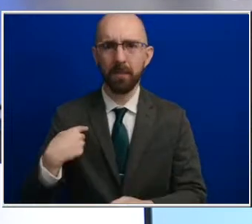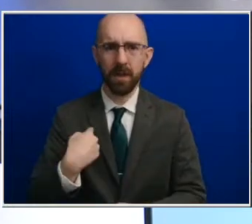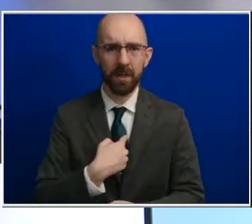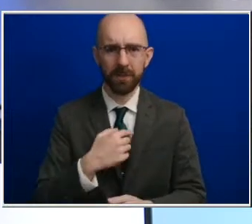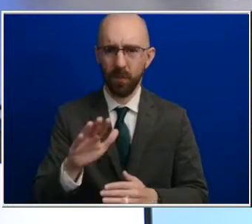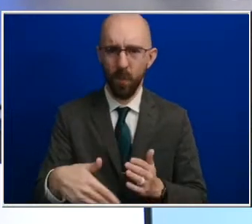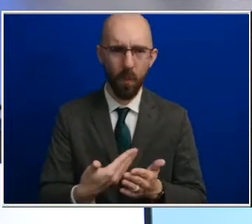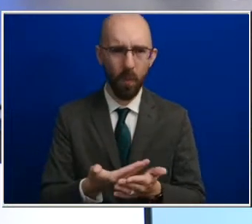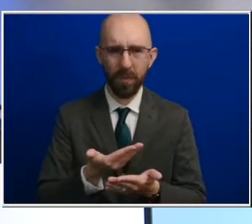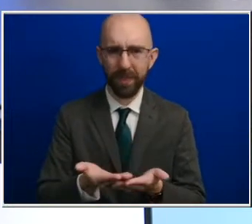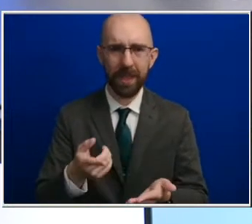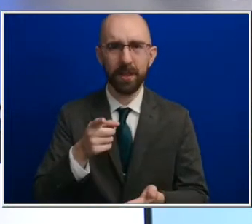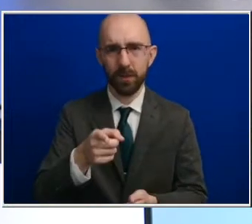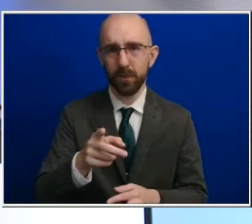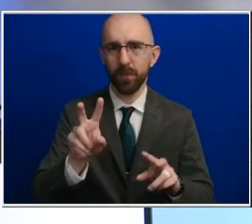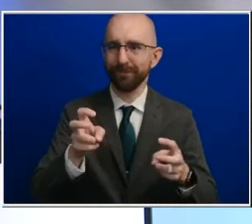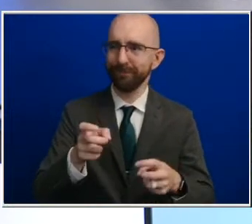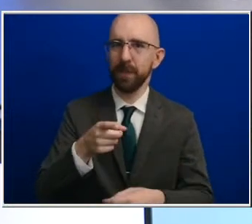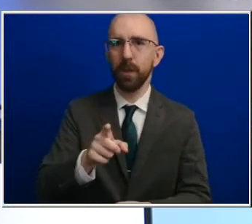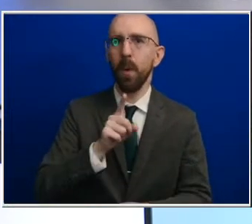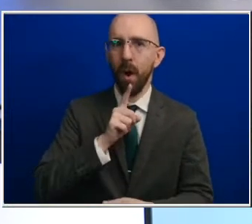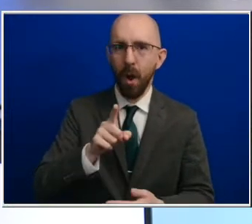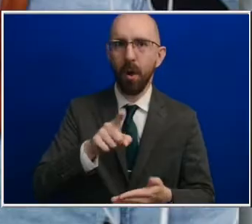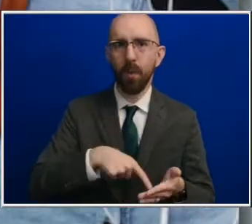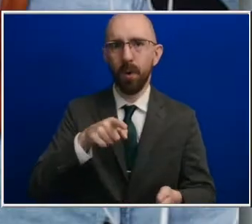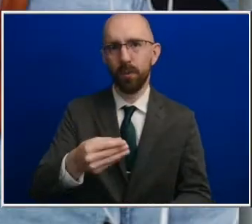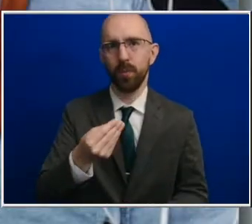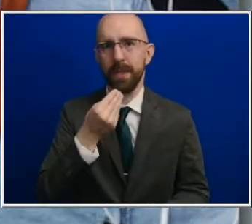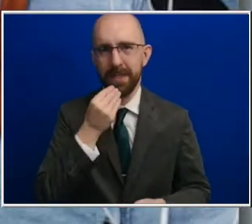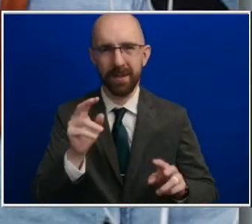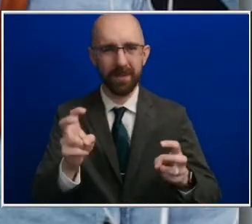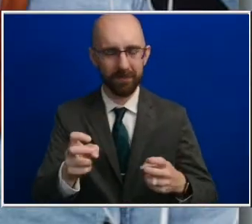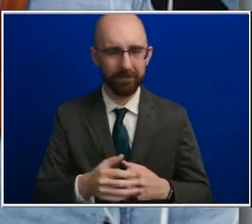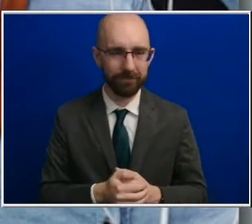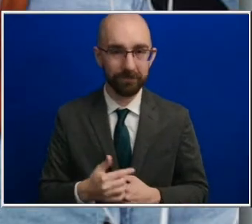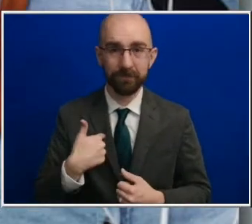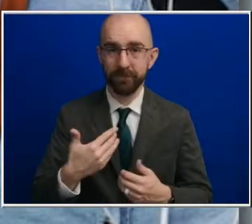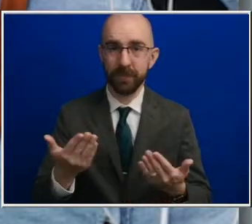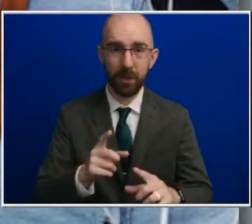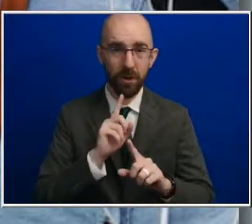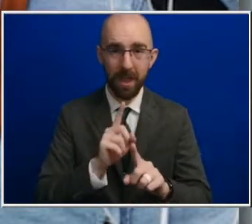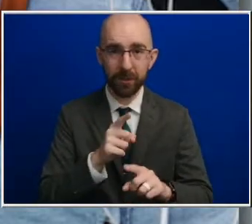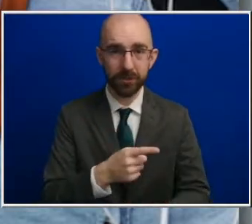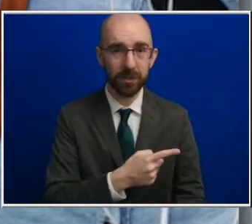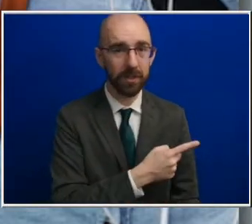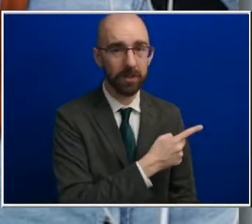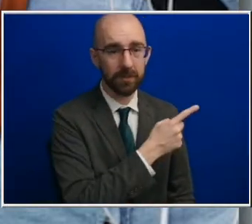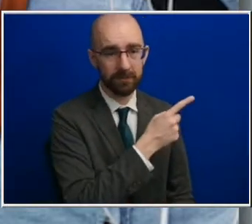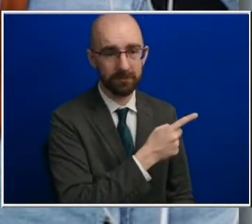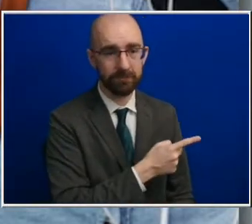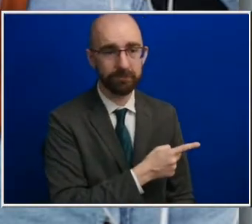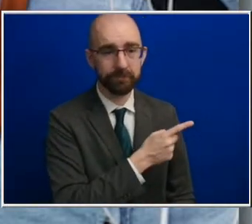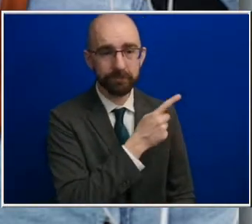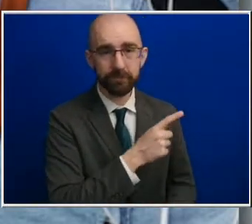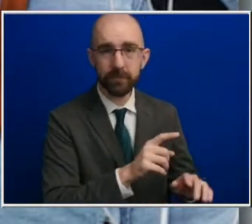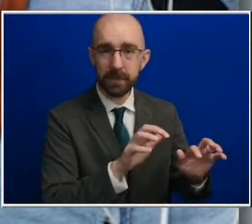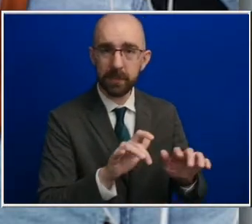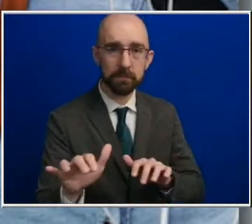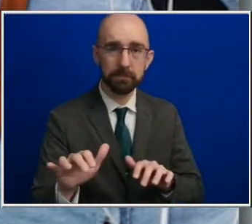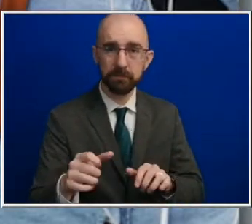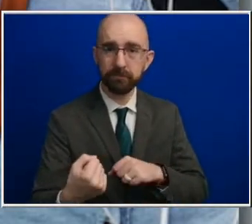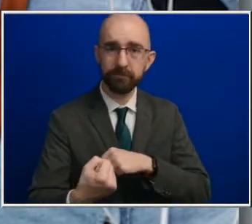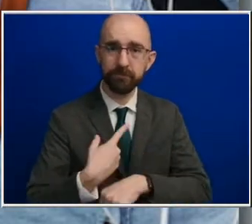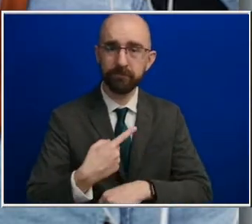are what you eat. All right, we're here to answer your questions. Send them in using the info on your screen. That includes the chat